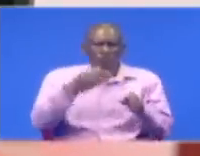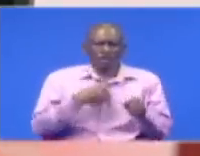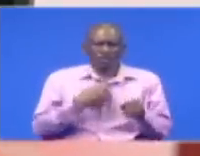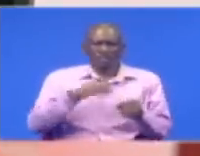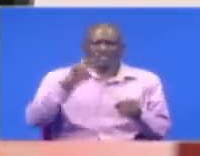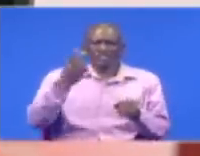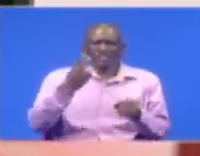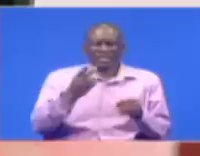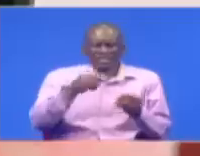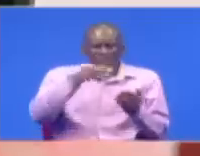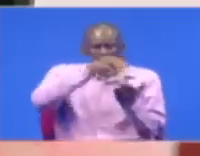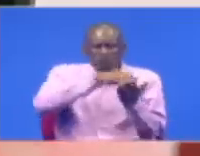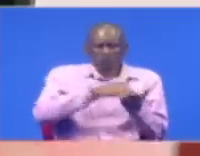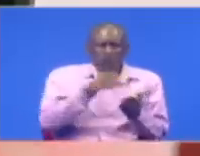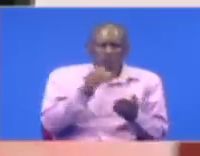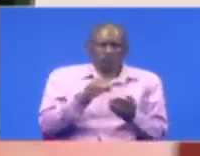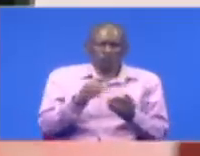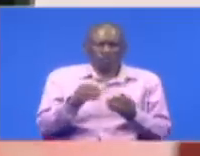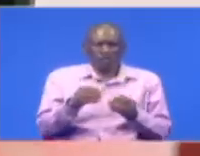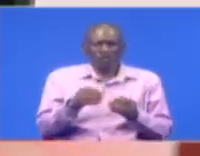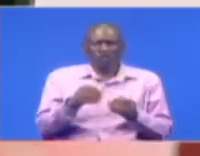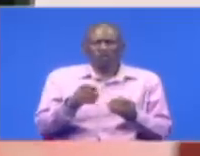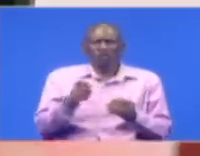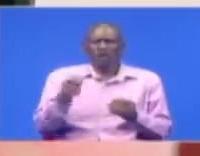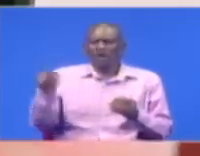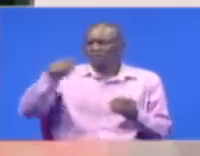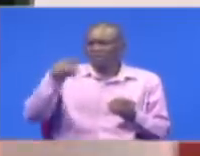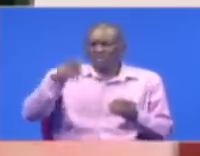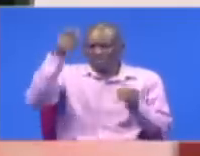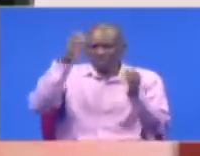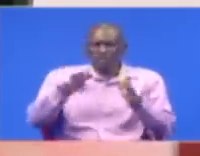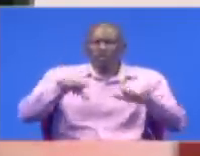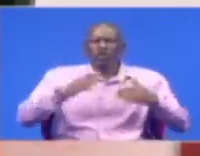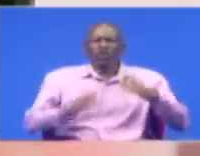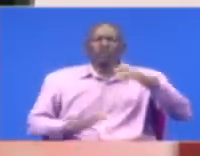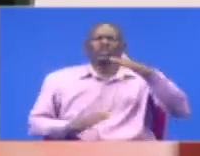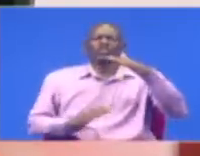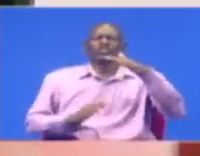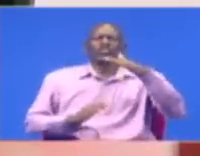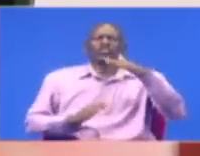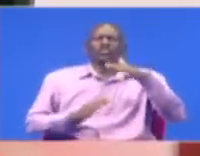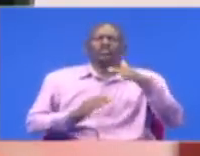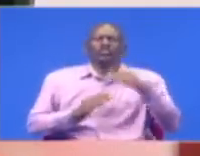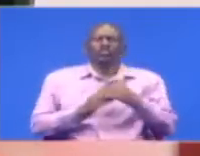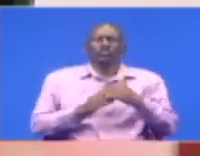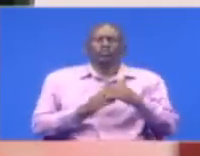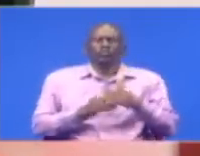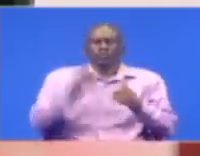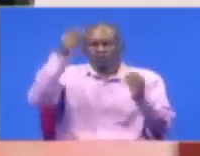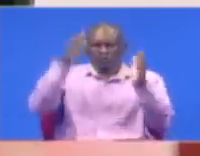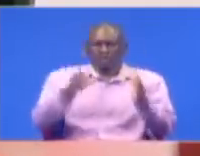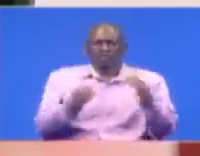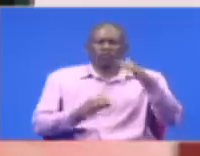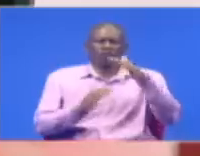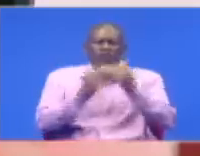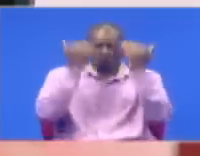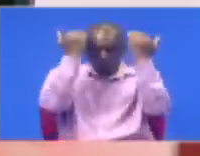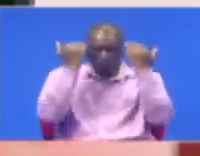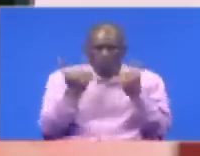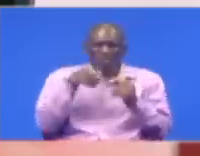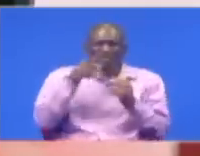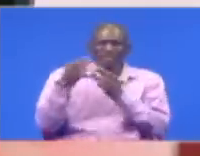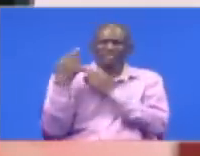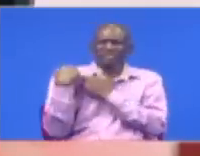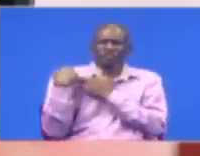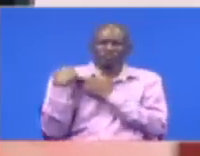second hat of presiding judge or the president of the Supreme Court. That role